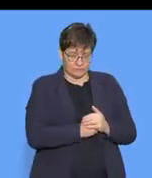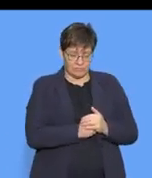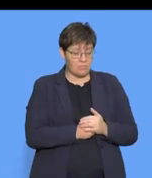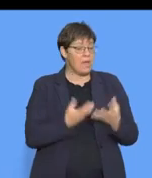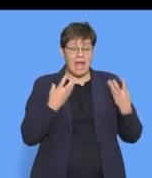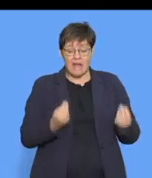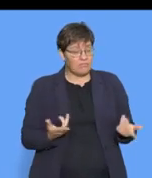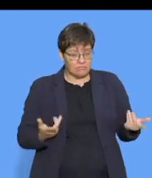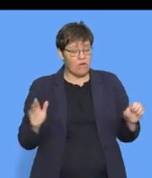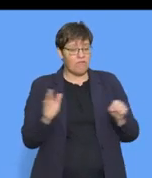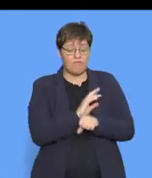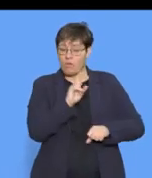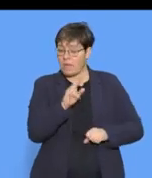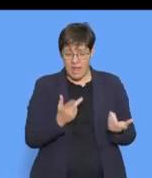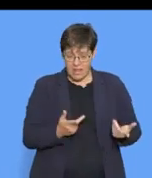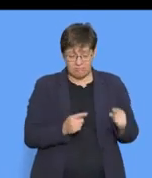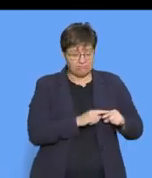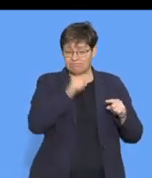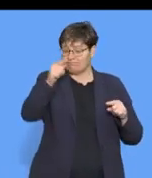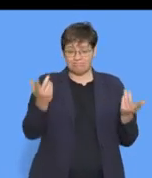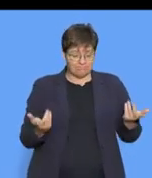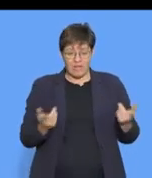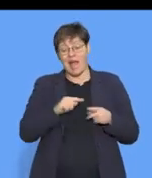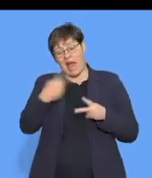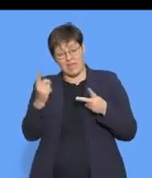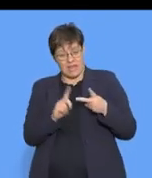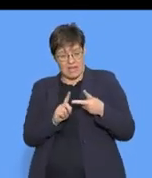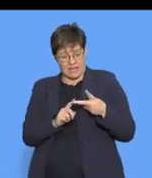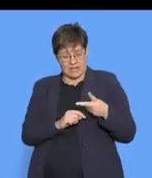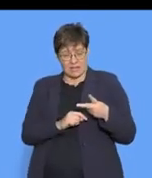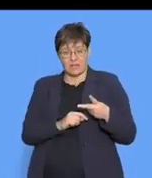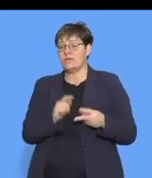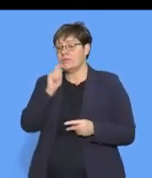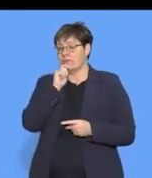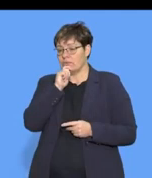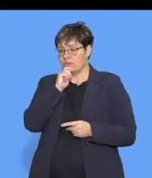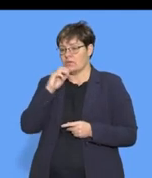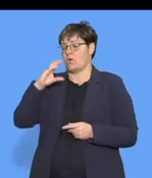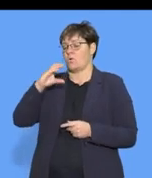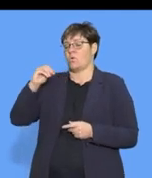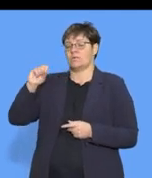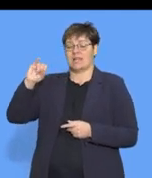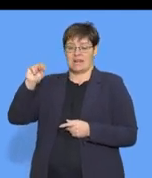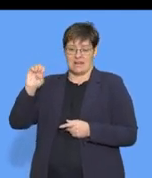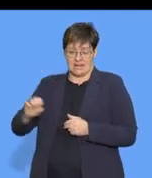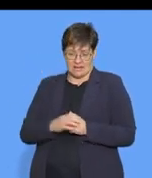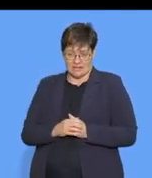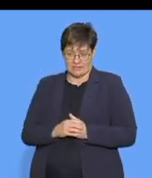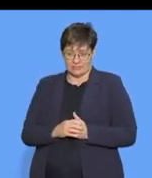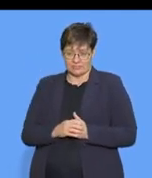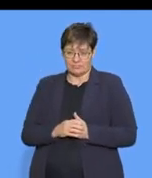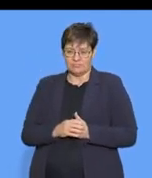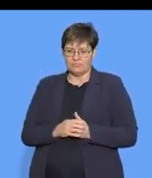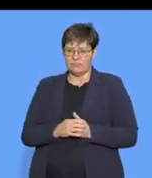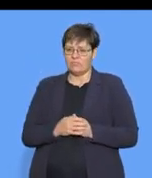we don't have one full pair, what's the other option to use? We have to use cos rule. So let's look at this